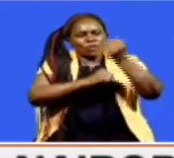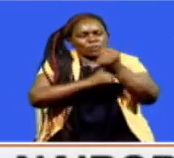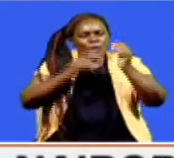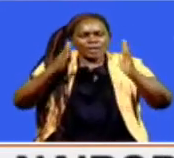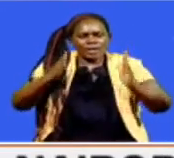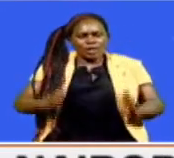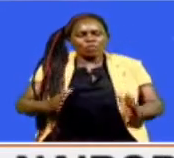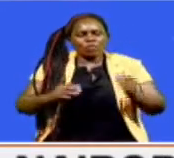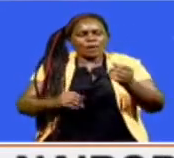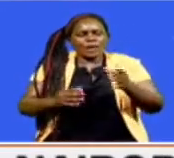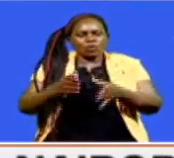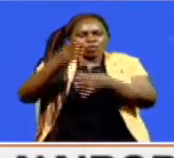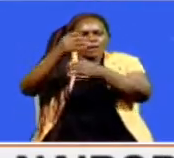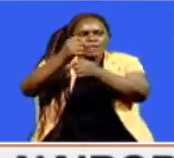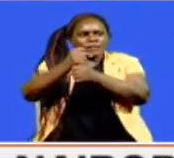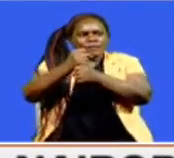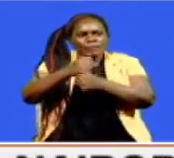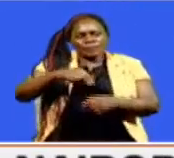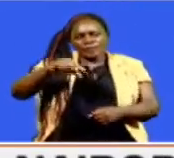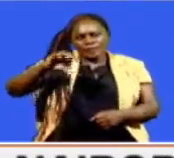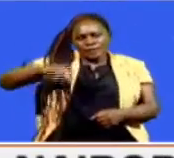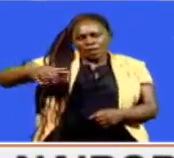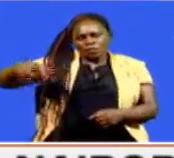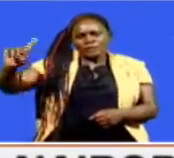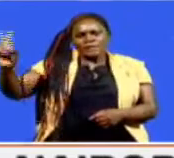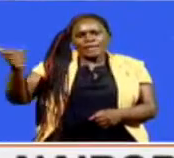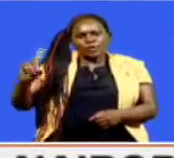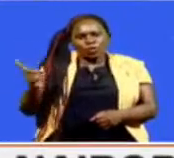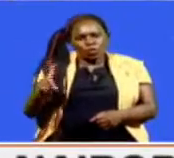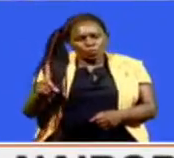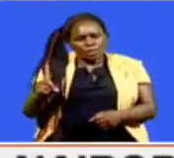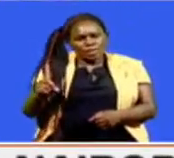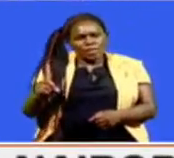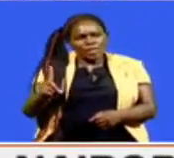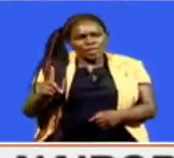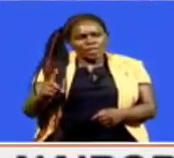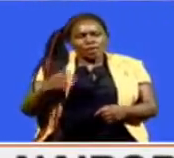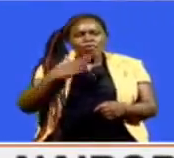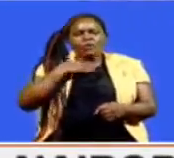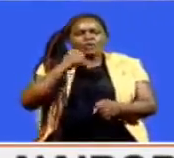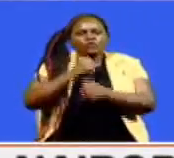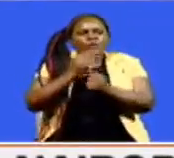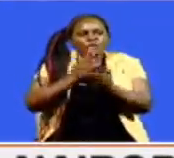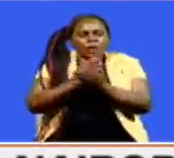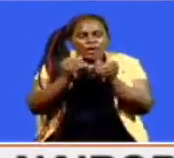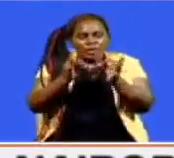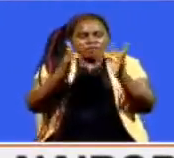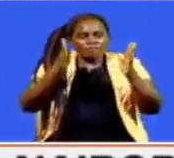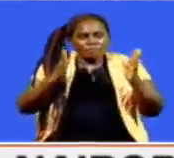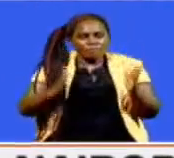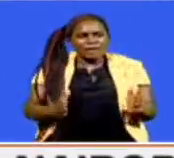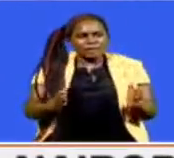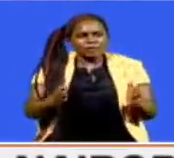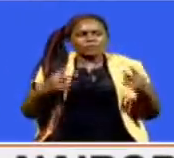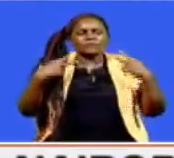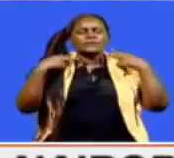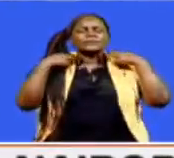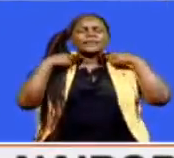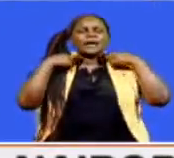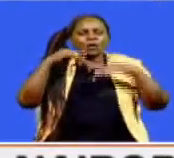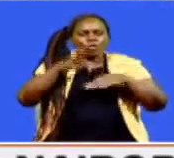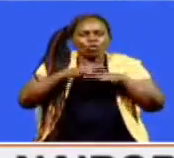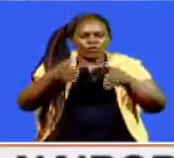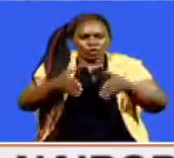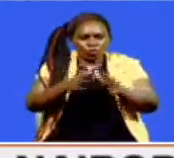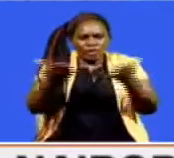humanitarian organizations. Serikali ya kaunti ya Nairobi imejizatiti kuhakikisha kuwa iwapo kuna yeyote atakwama barabarani